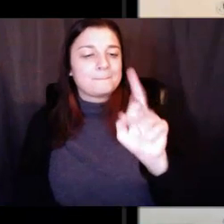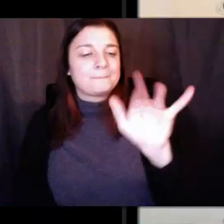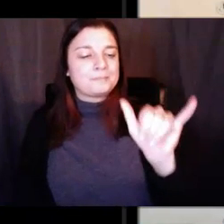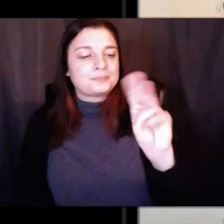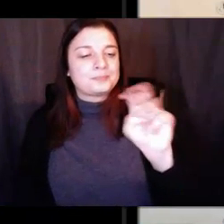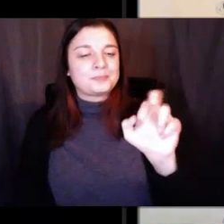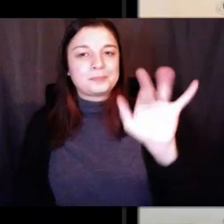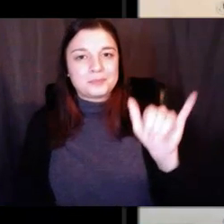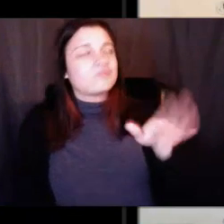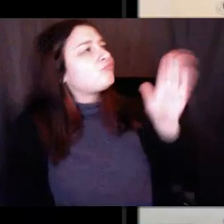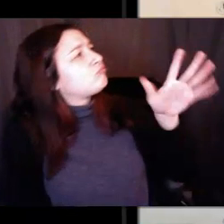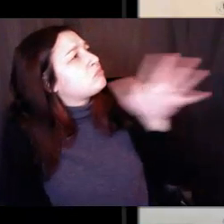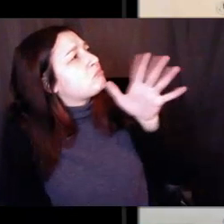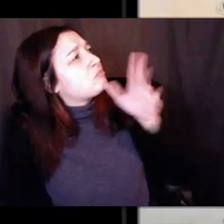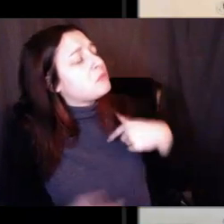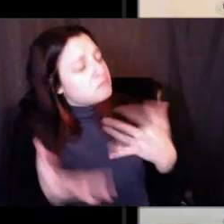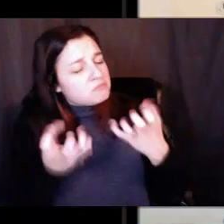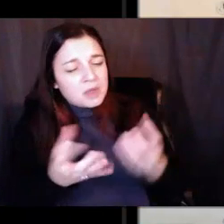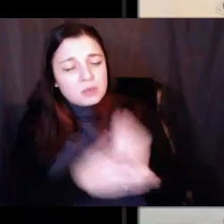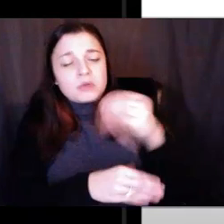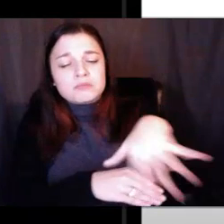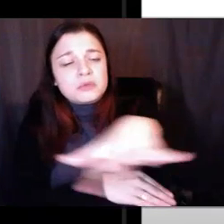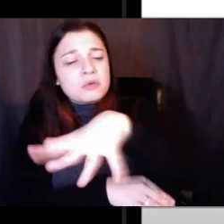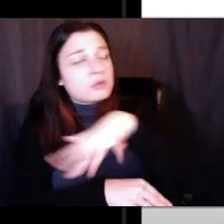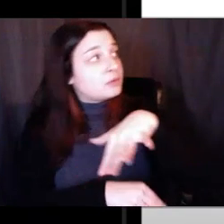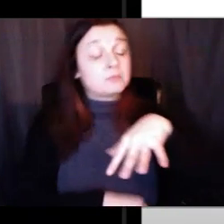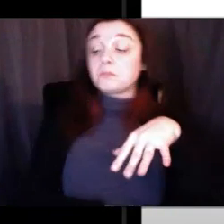Mommy says there is room near the vegetables.